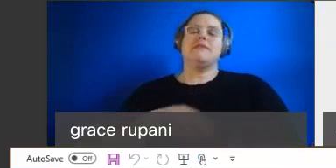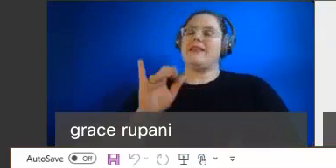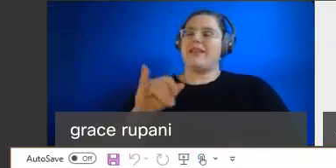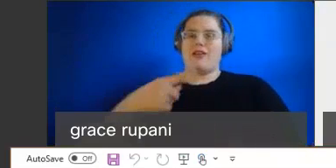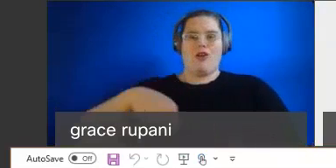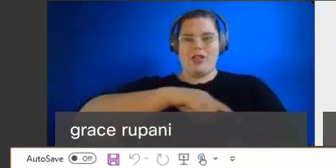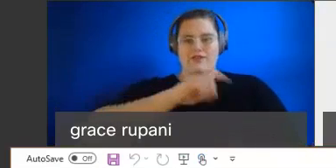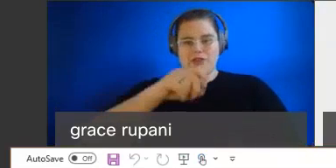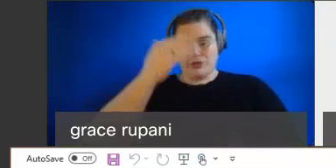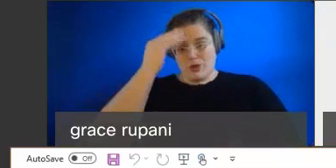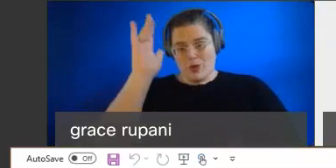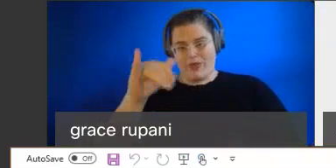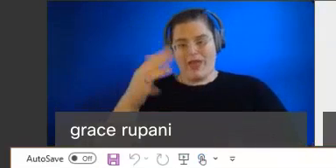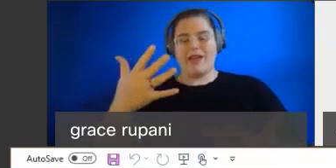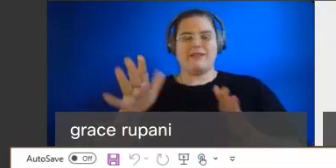very contagious